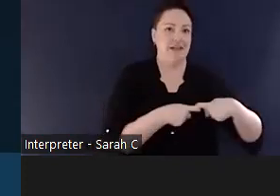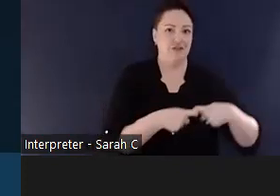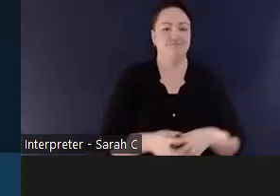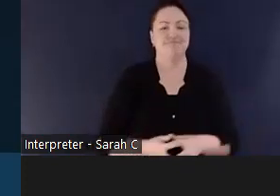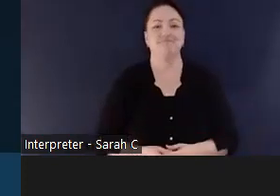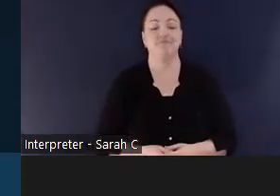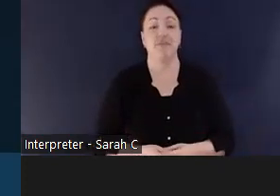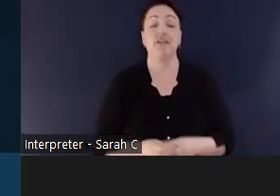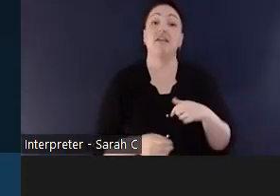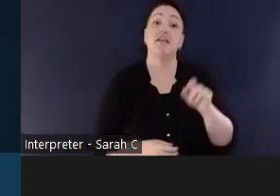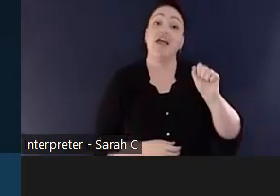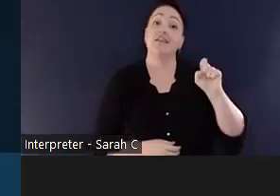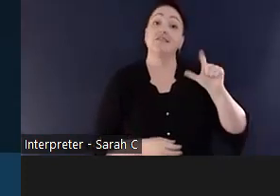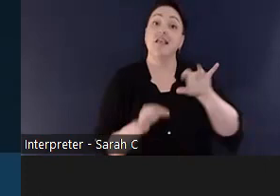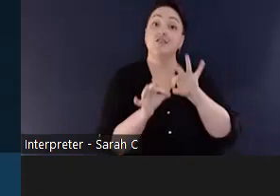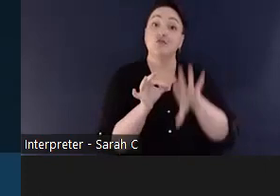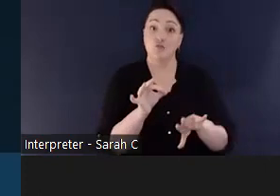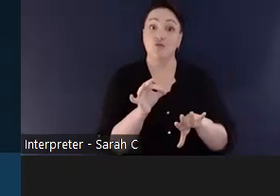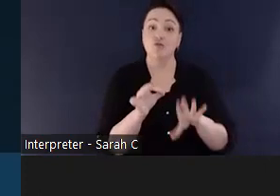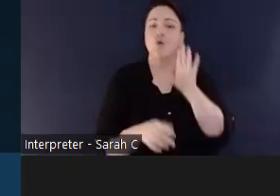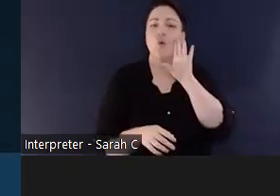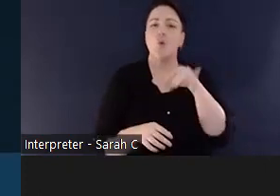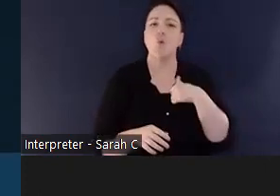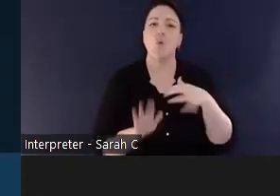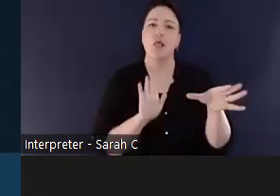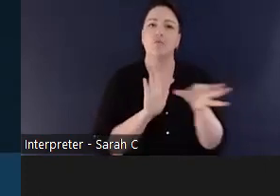visible throughout the entire session.